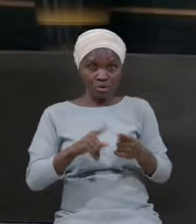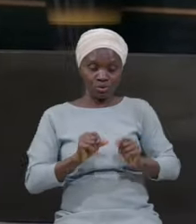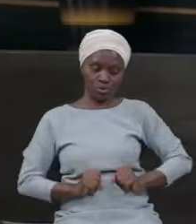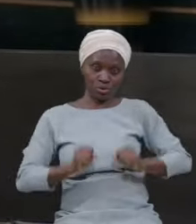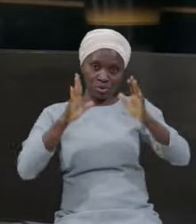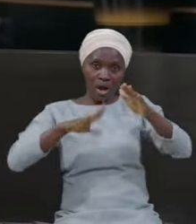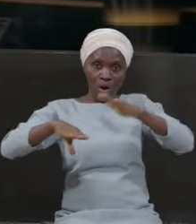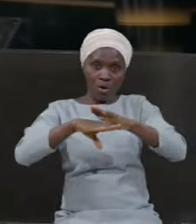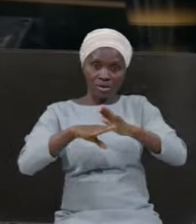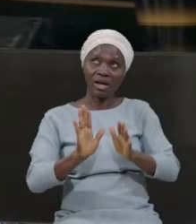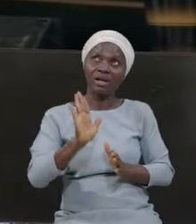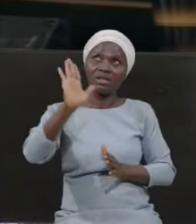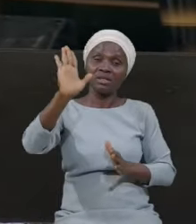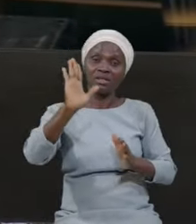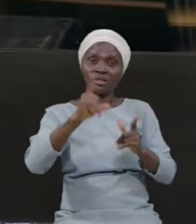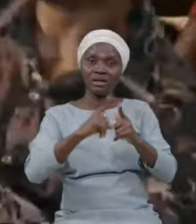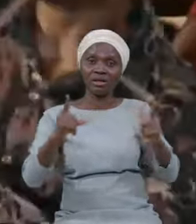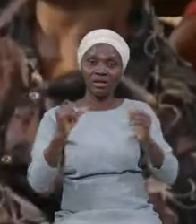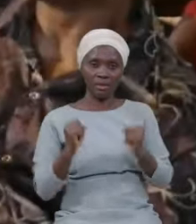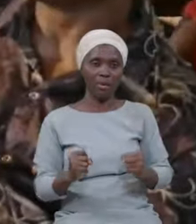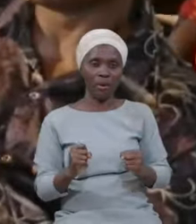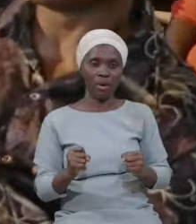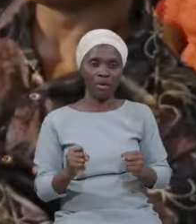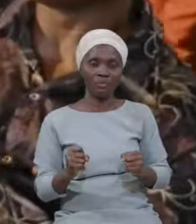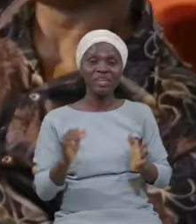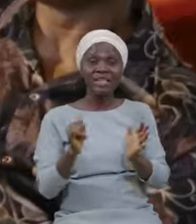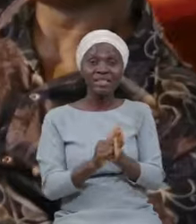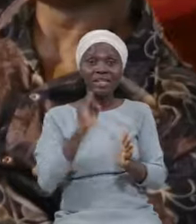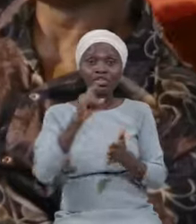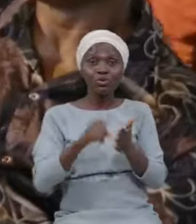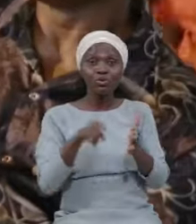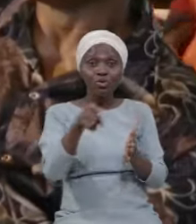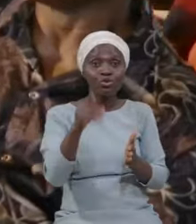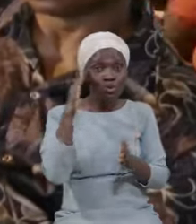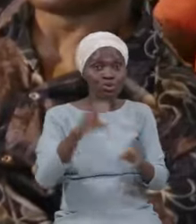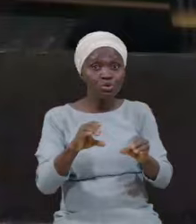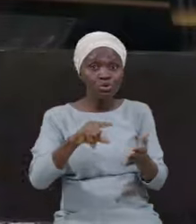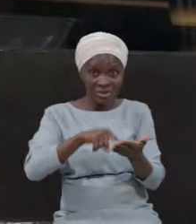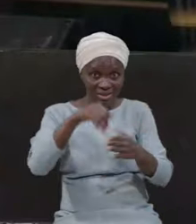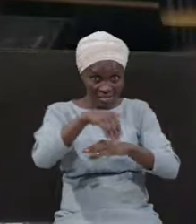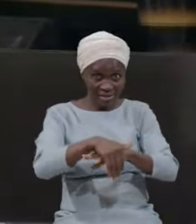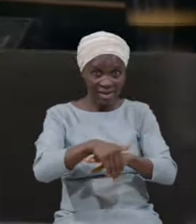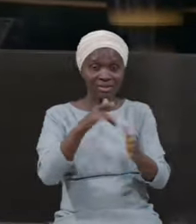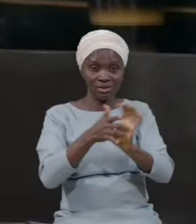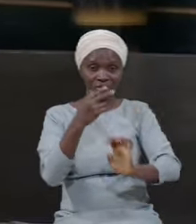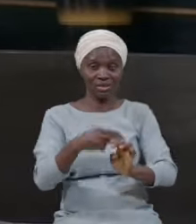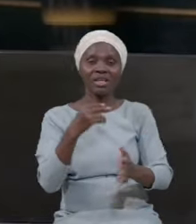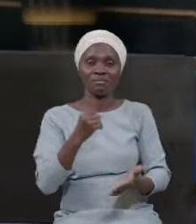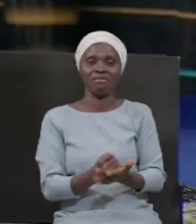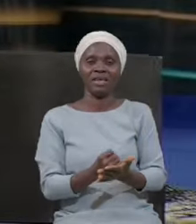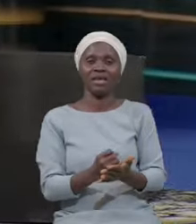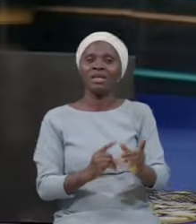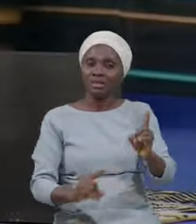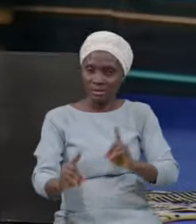supernatural power. That's what you do tonight. I say that's what you do tonight. Say, I will do that